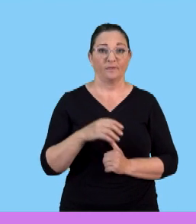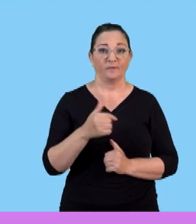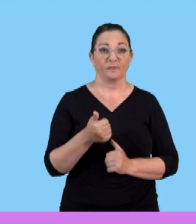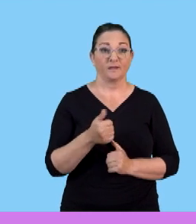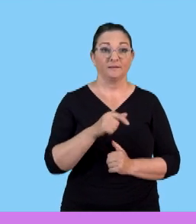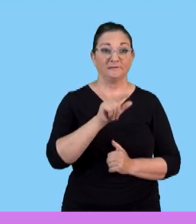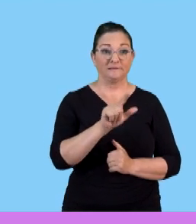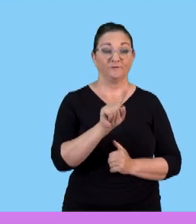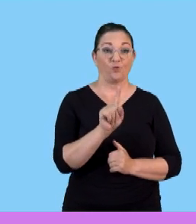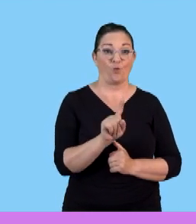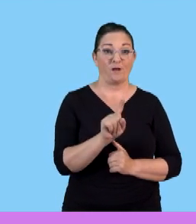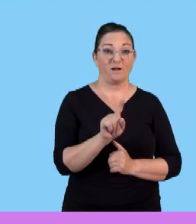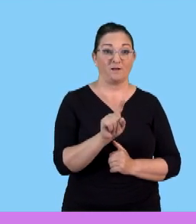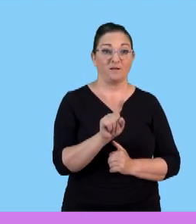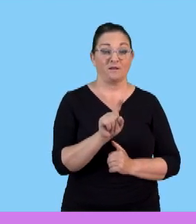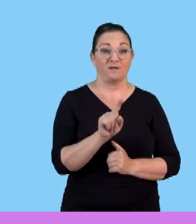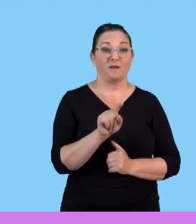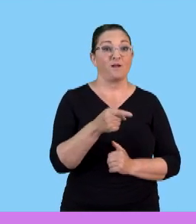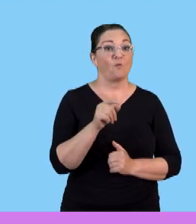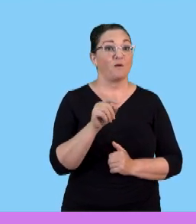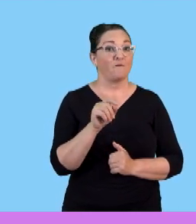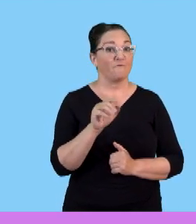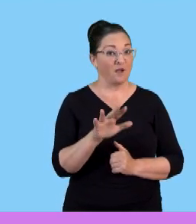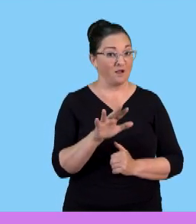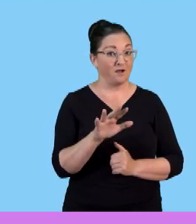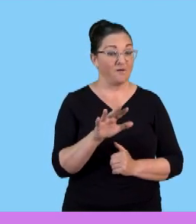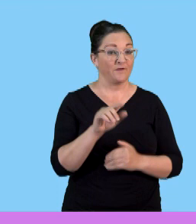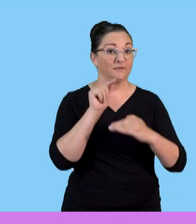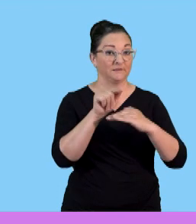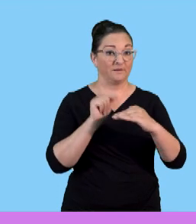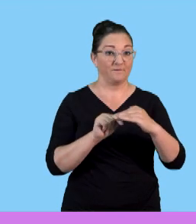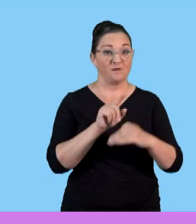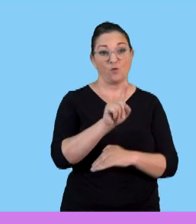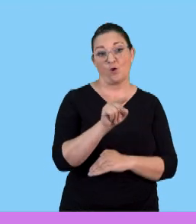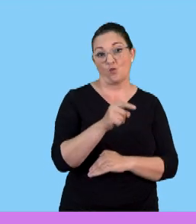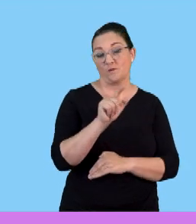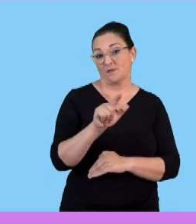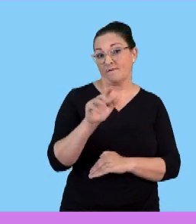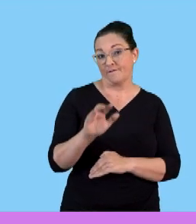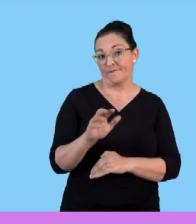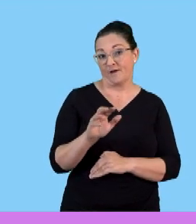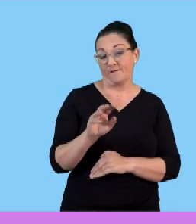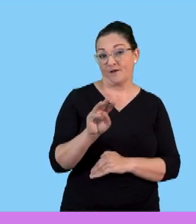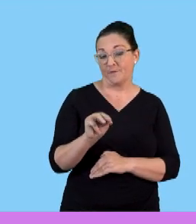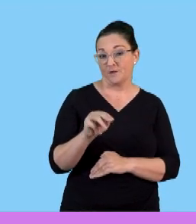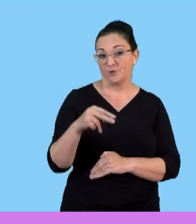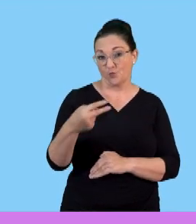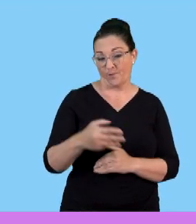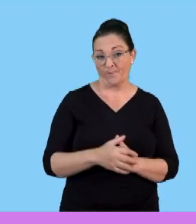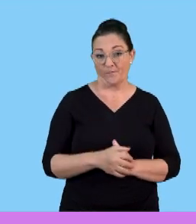square that value. So 71.5 divided by